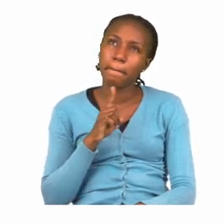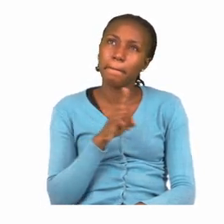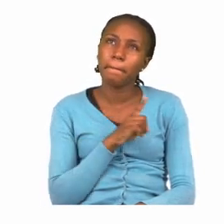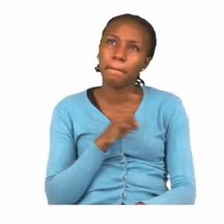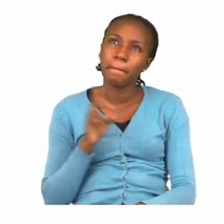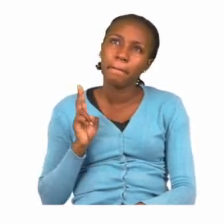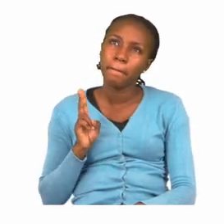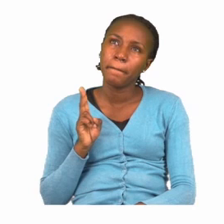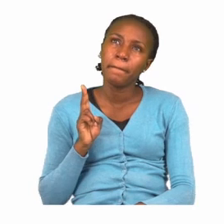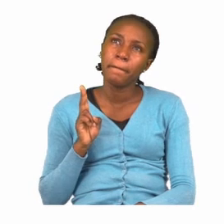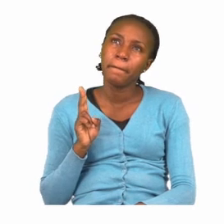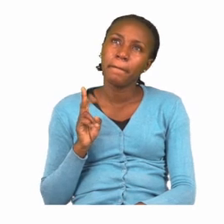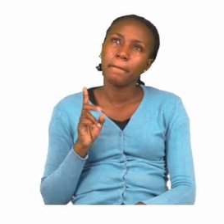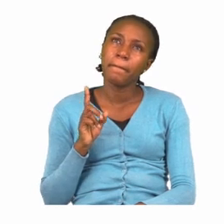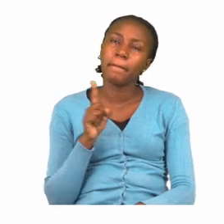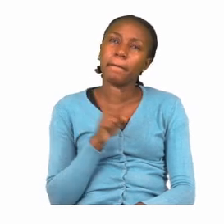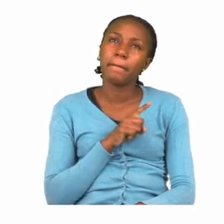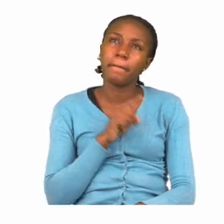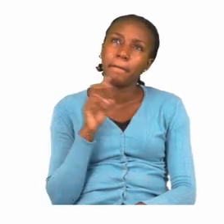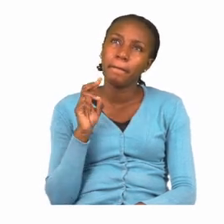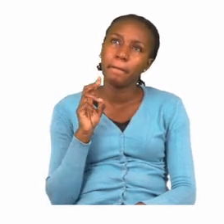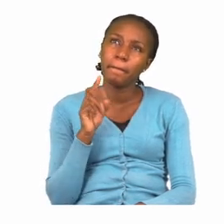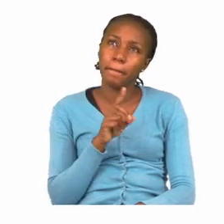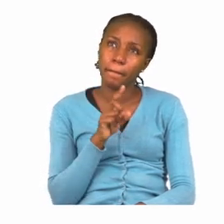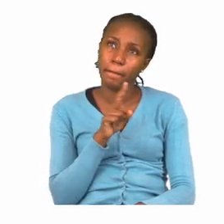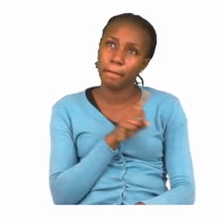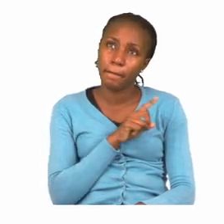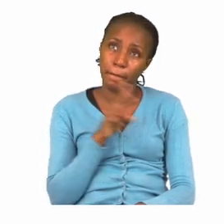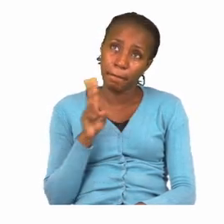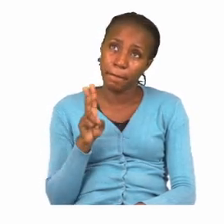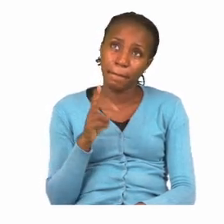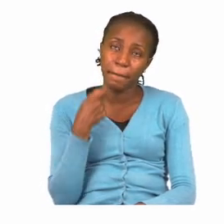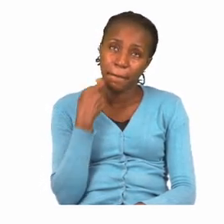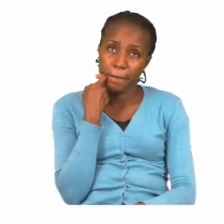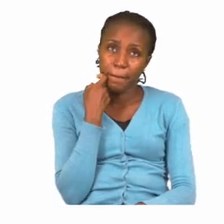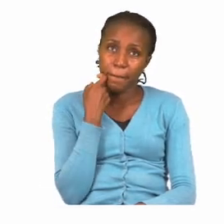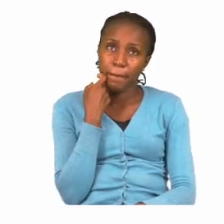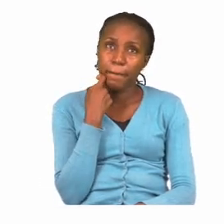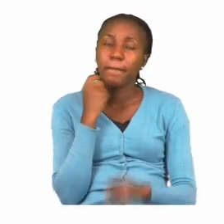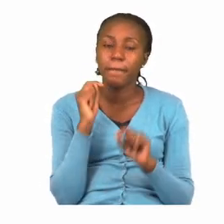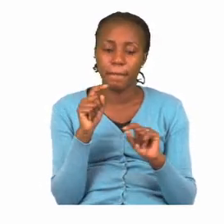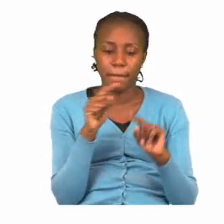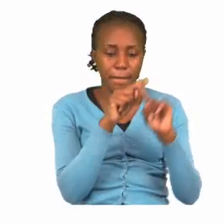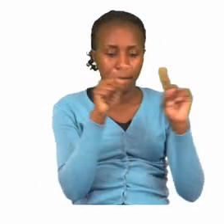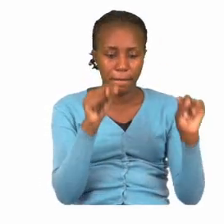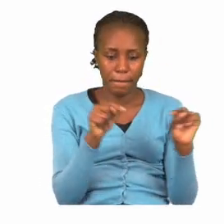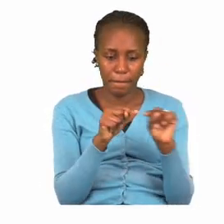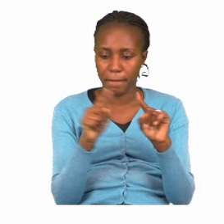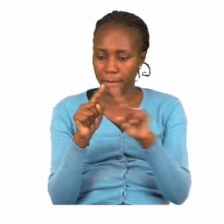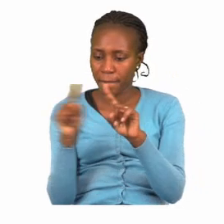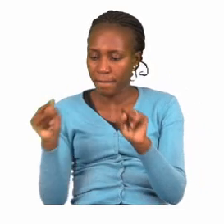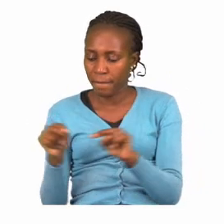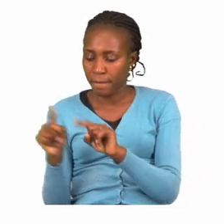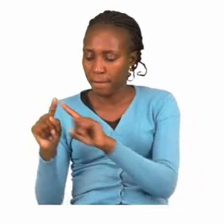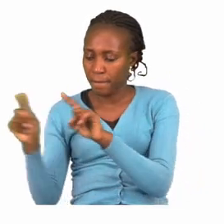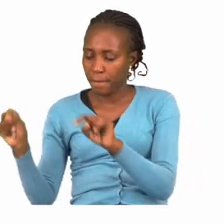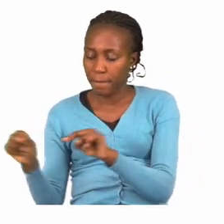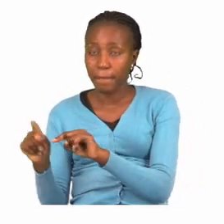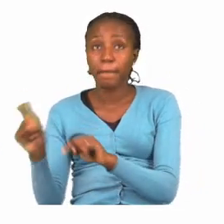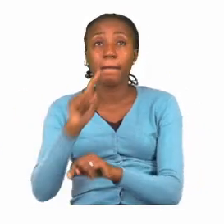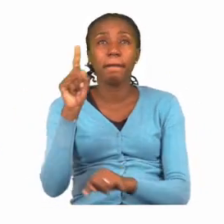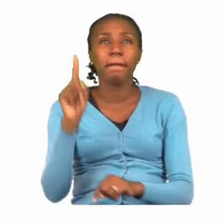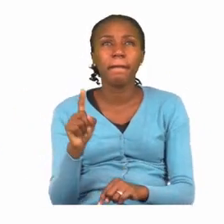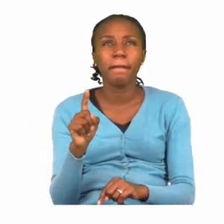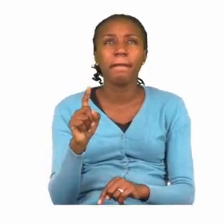11, 12 fish. Now, by using all the information in